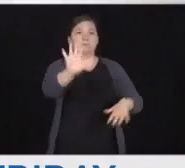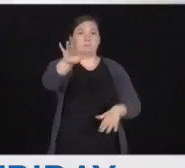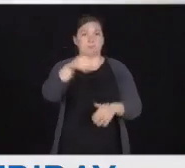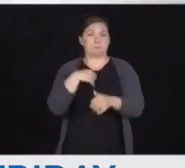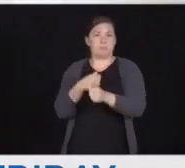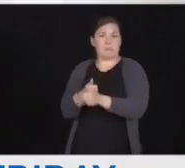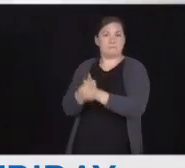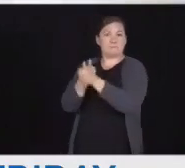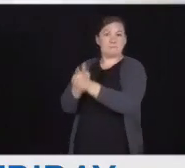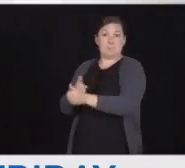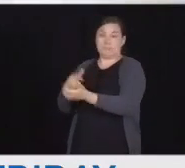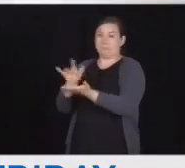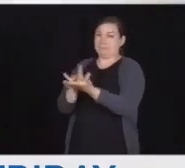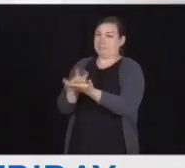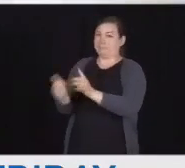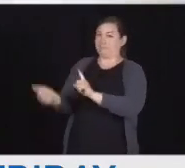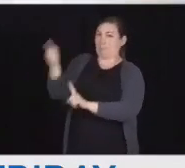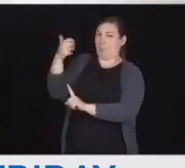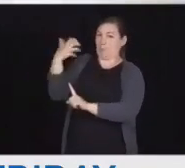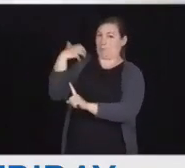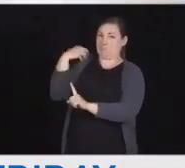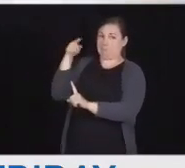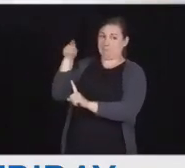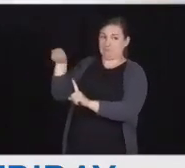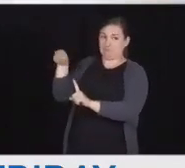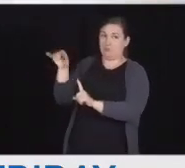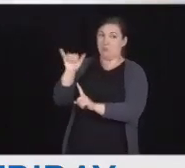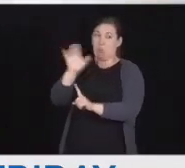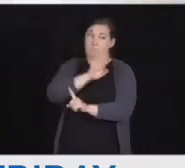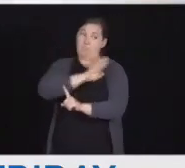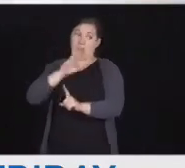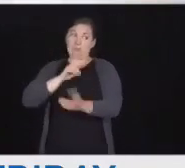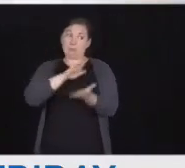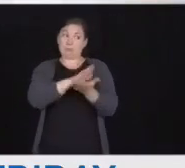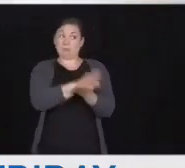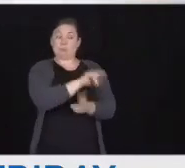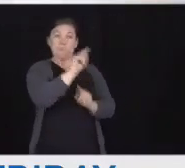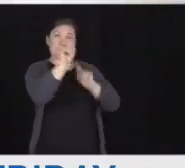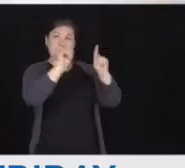stronger than ever before. Thank you, and God bless the people of Ontario. Now I'll hand it over to Minister Elliott.